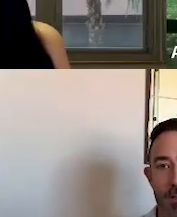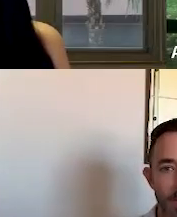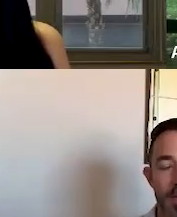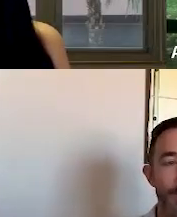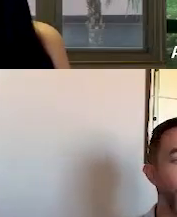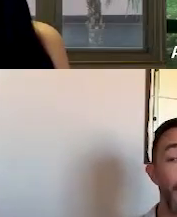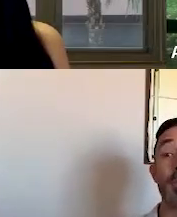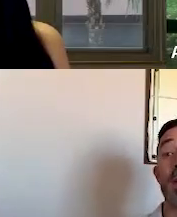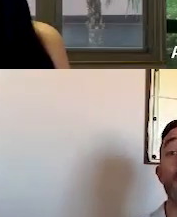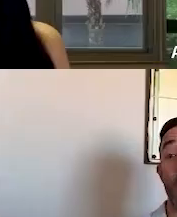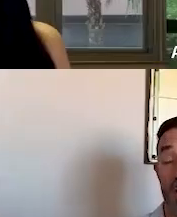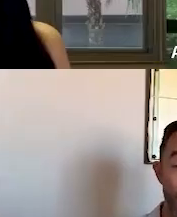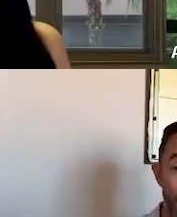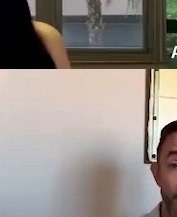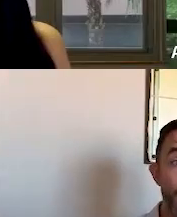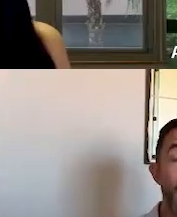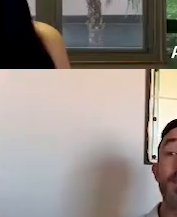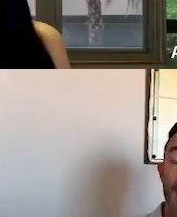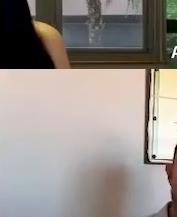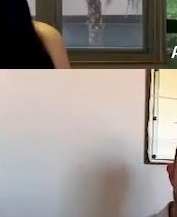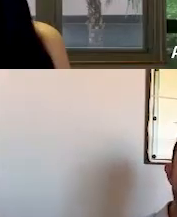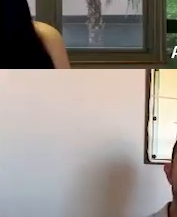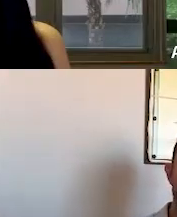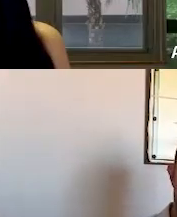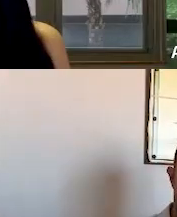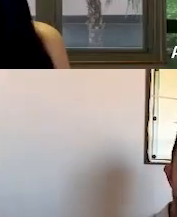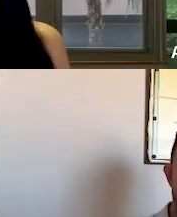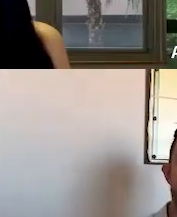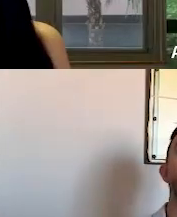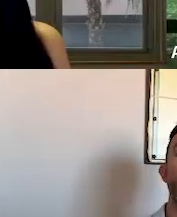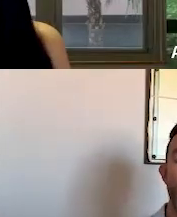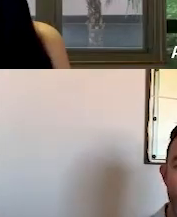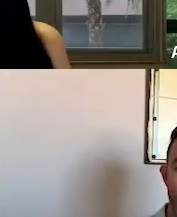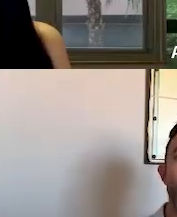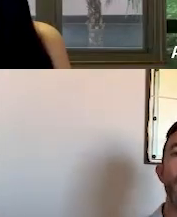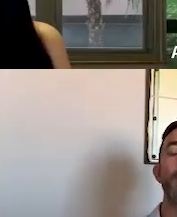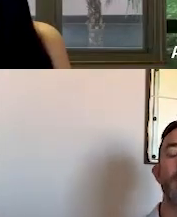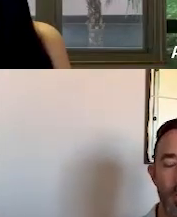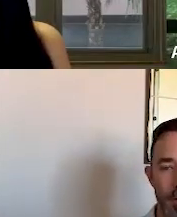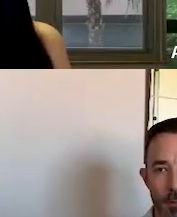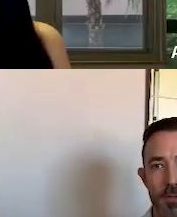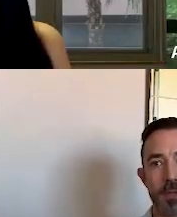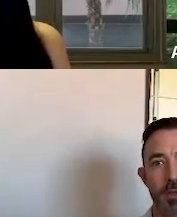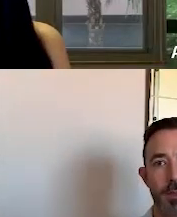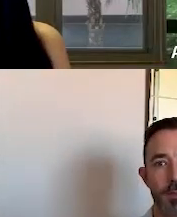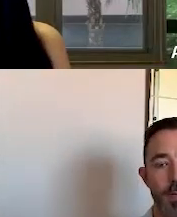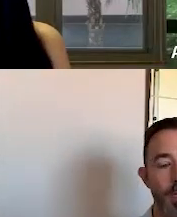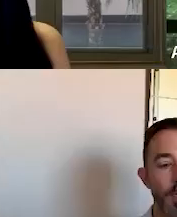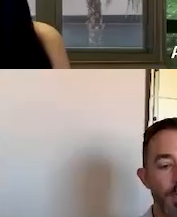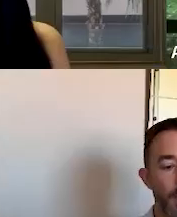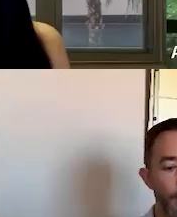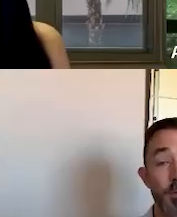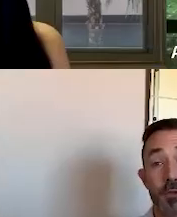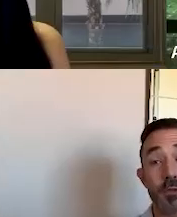connected and safe and that I'm there for her. And then down the road, we'll be able to work on some of these other things.